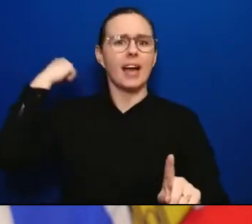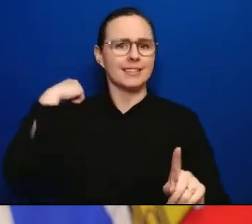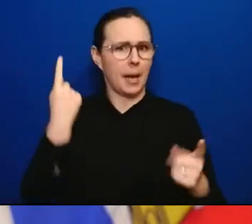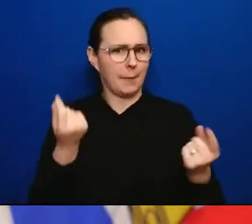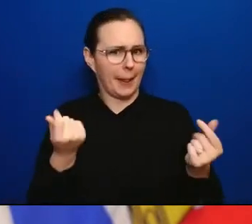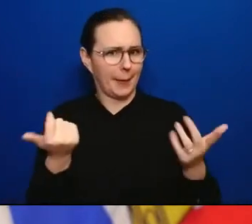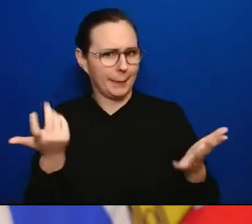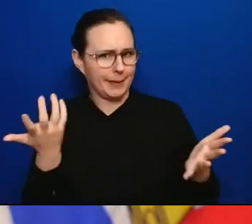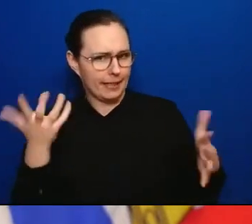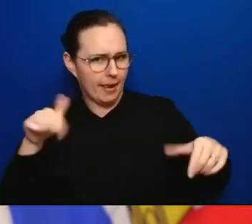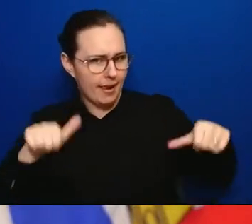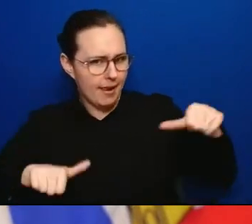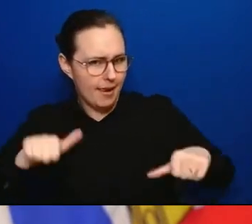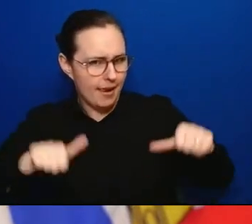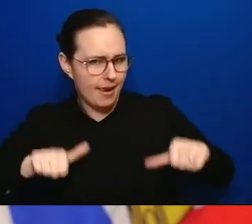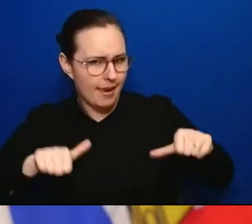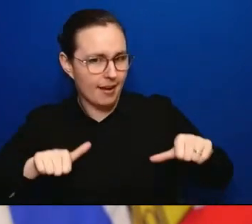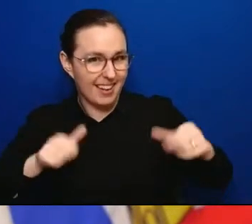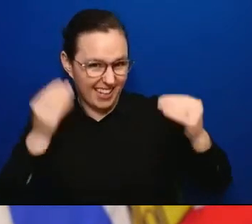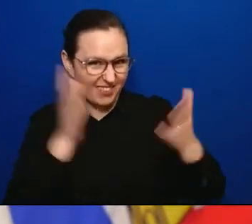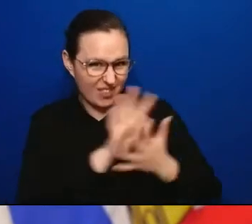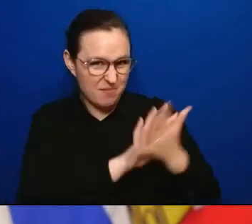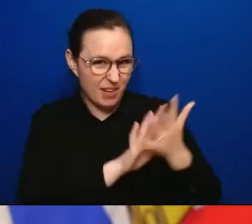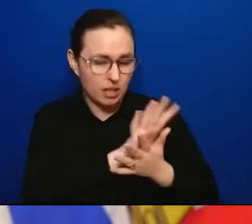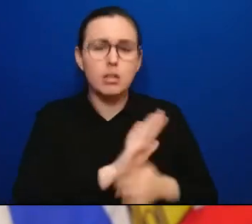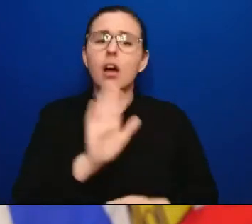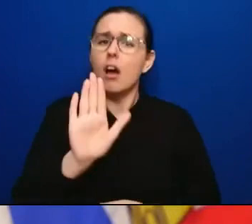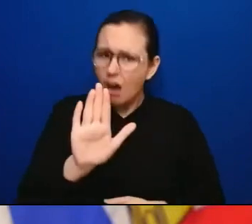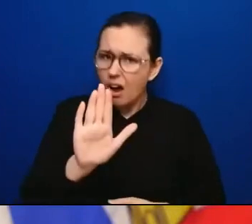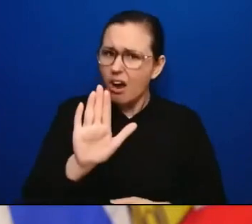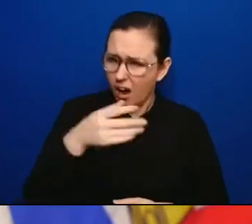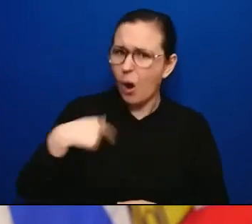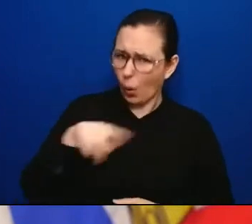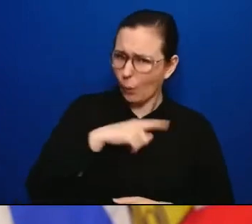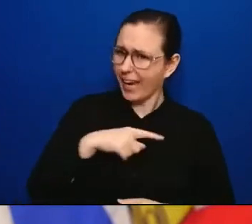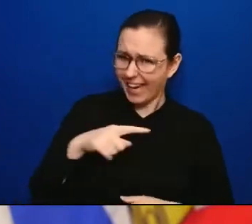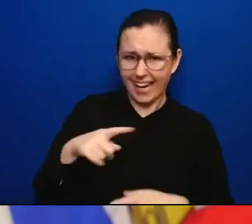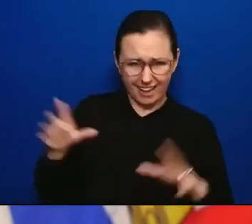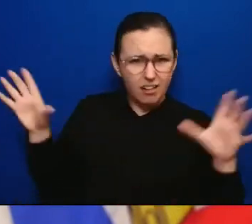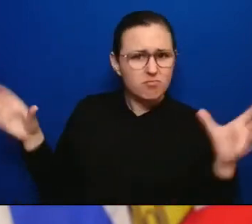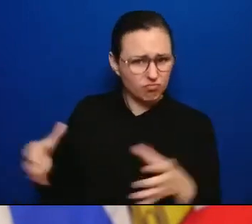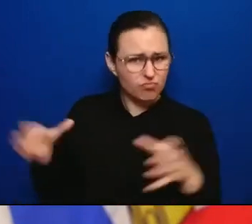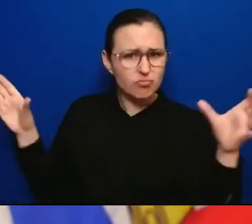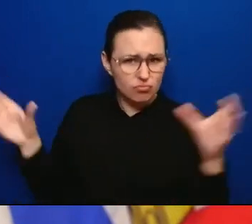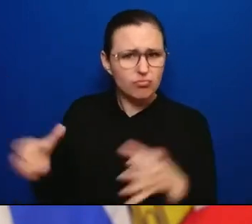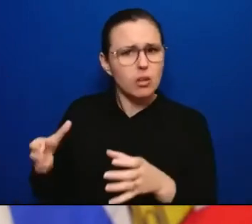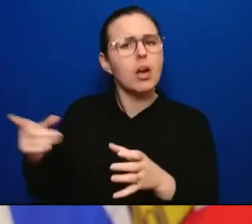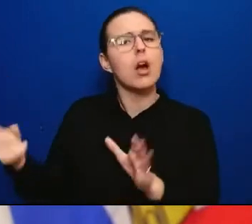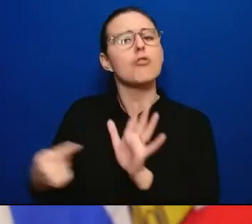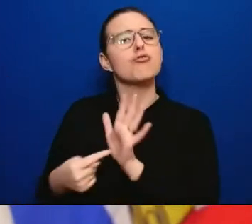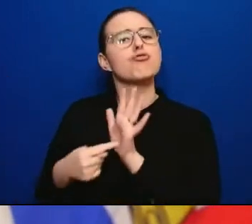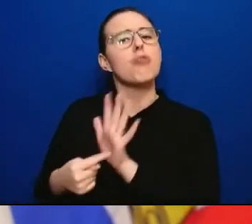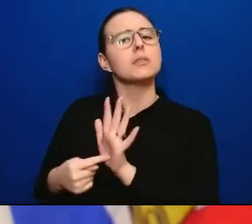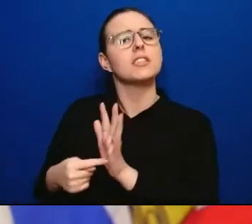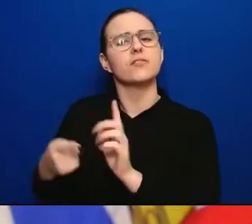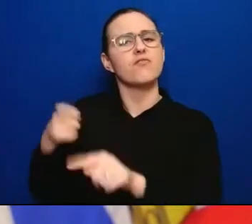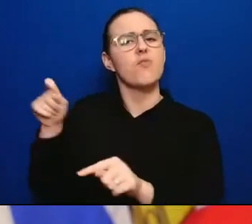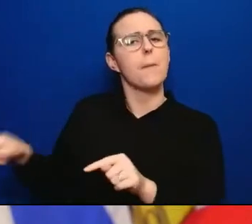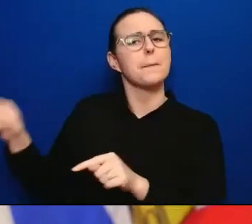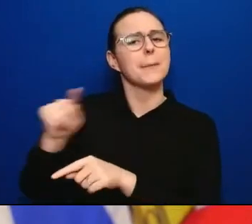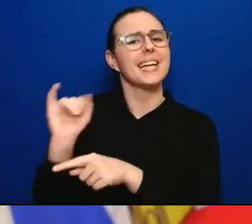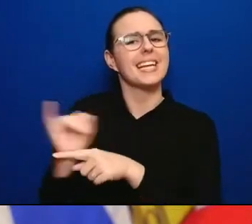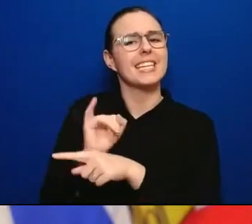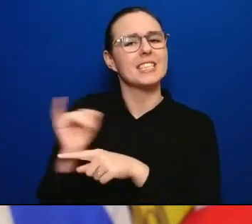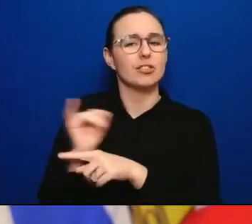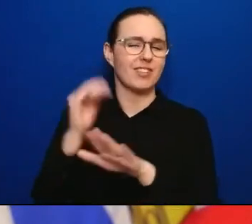so I think I will also say we do have regular meetings with representatives from industry, and not everybody's connected to those, and I